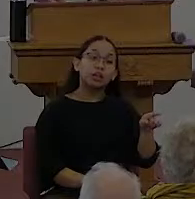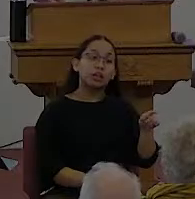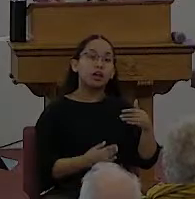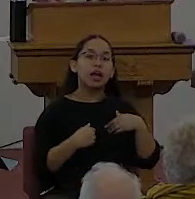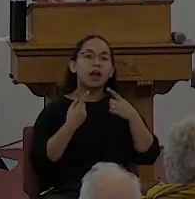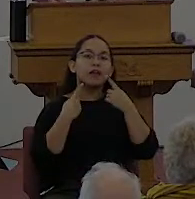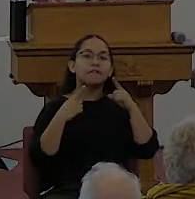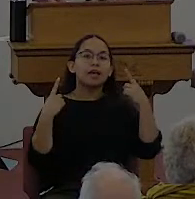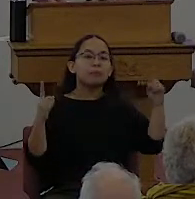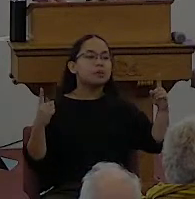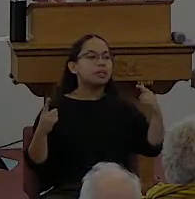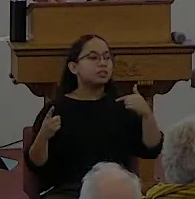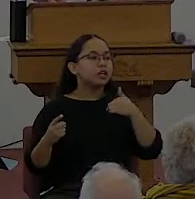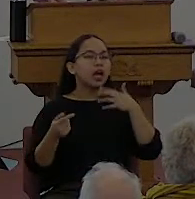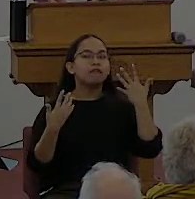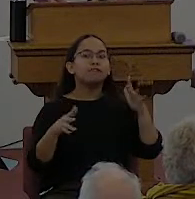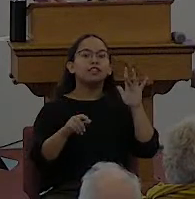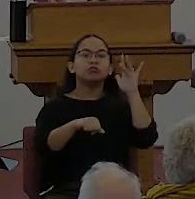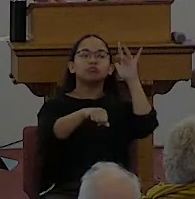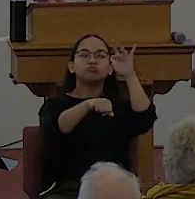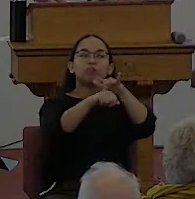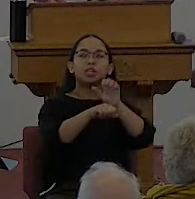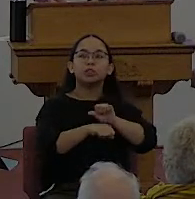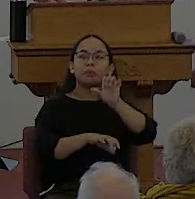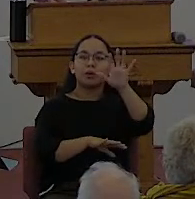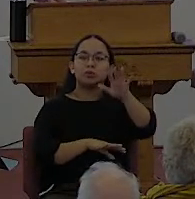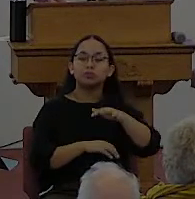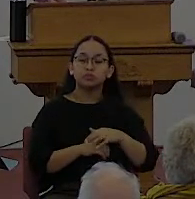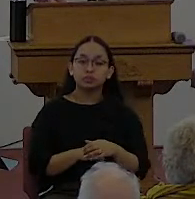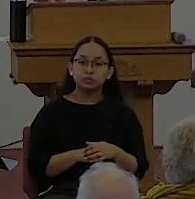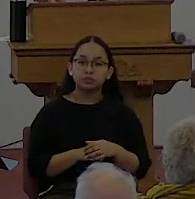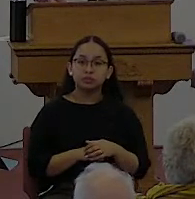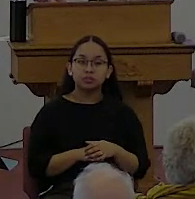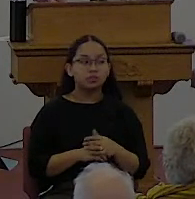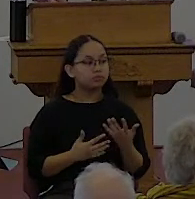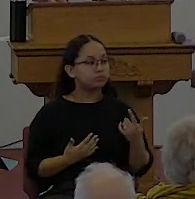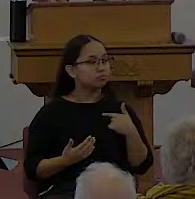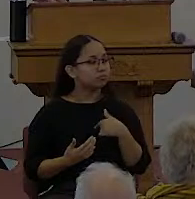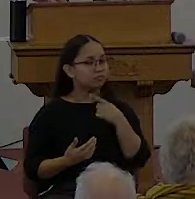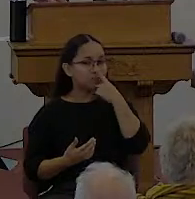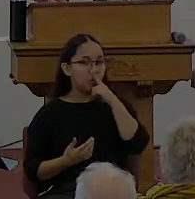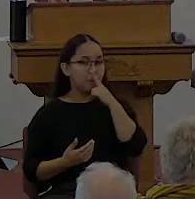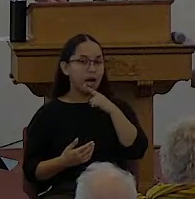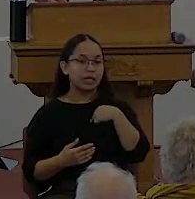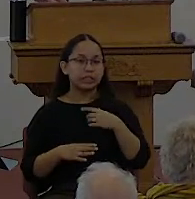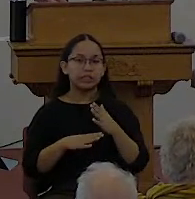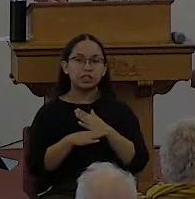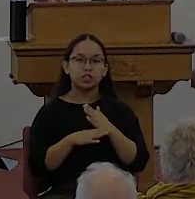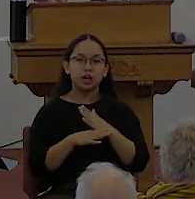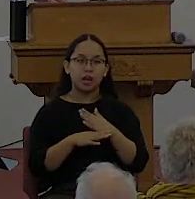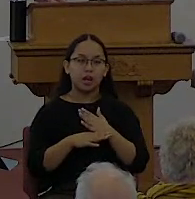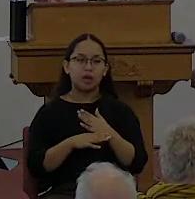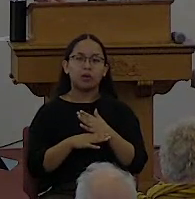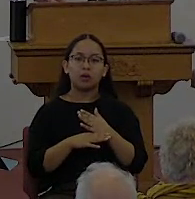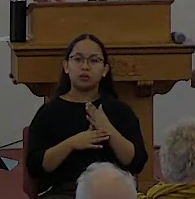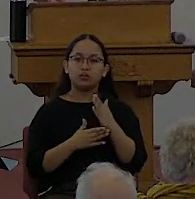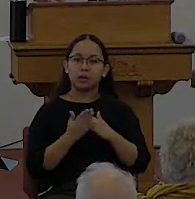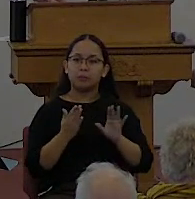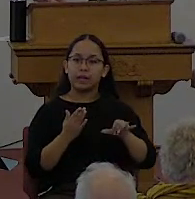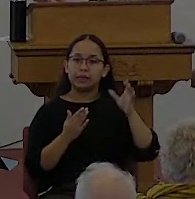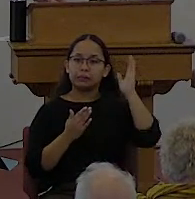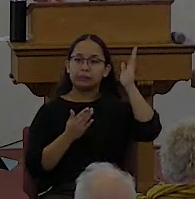famous "I've Been to the Mountaintop" speech. And I'd like to share with you some excerpts from that